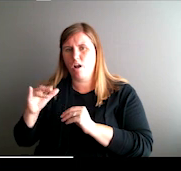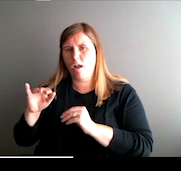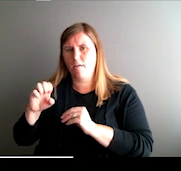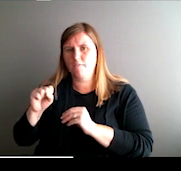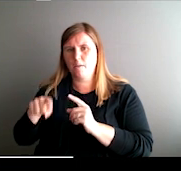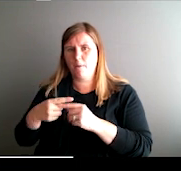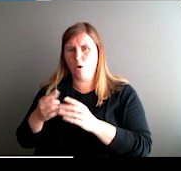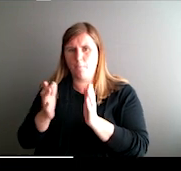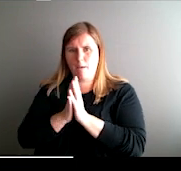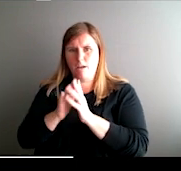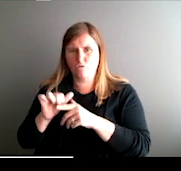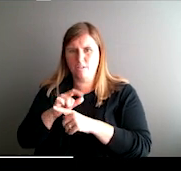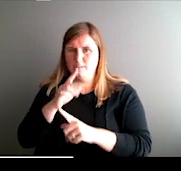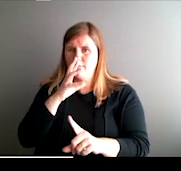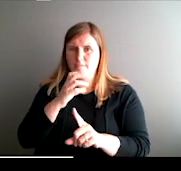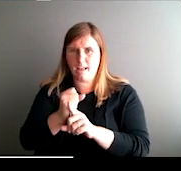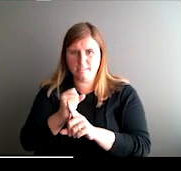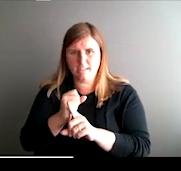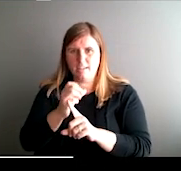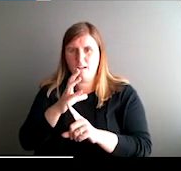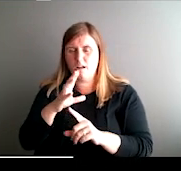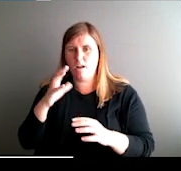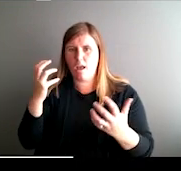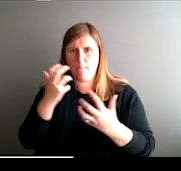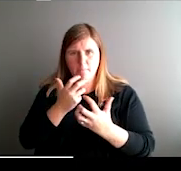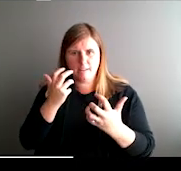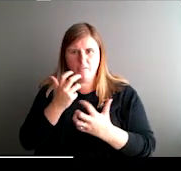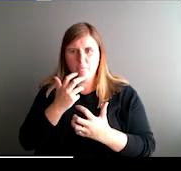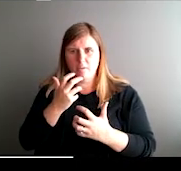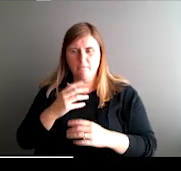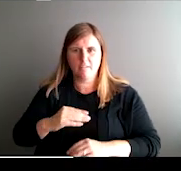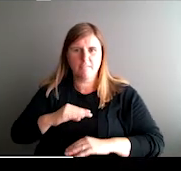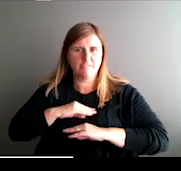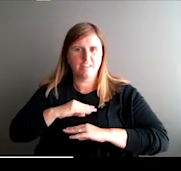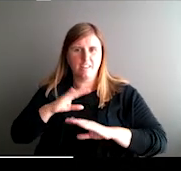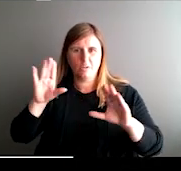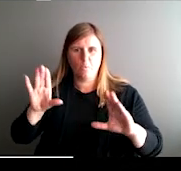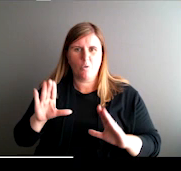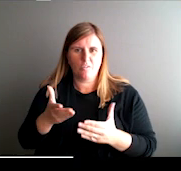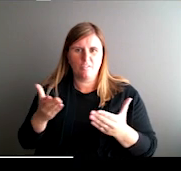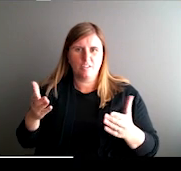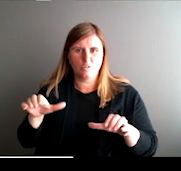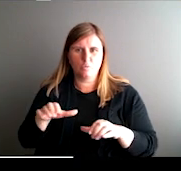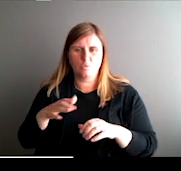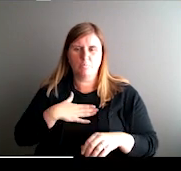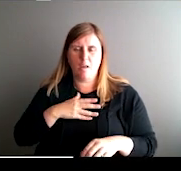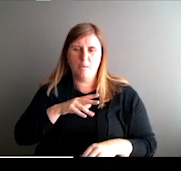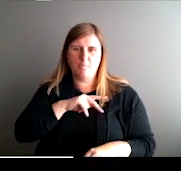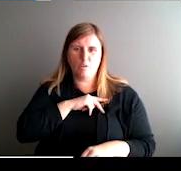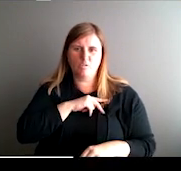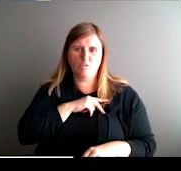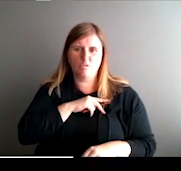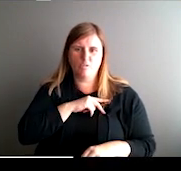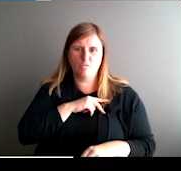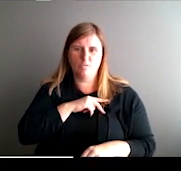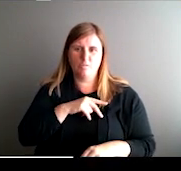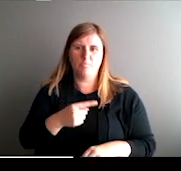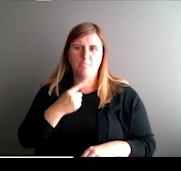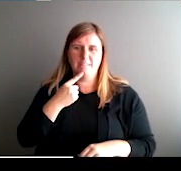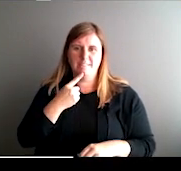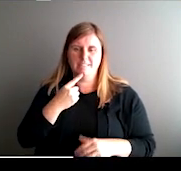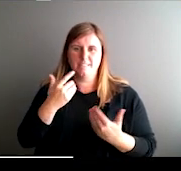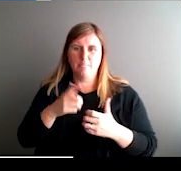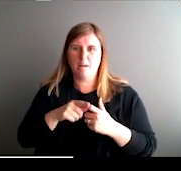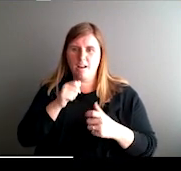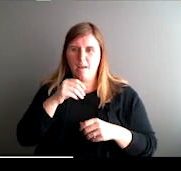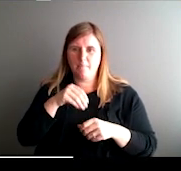Manned training is a fascinating and unbelievably fulfilling and wonderful thing to do. It's what I miss most about